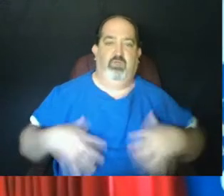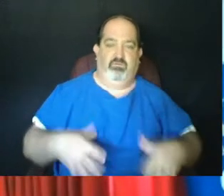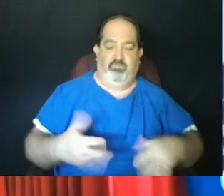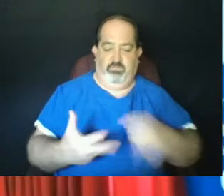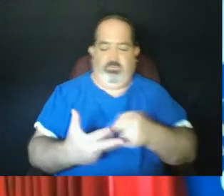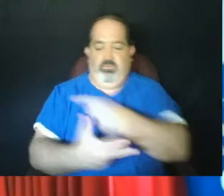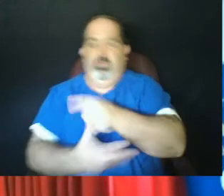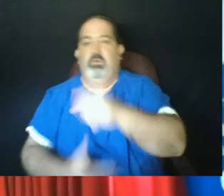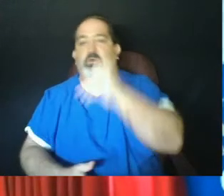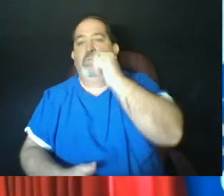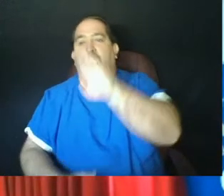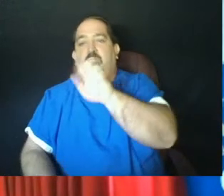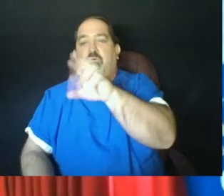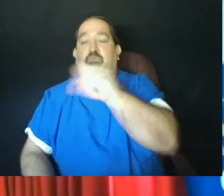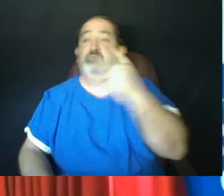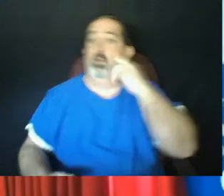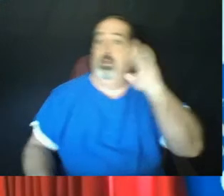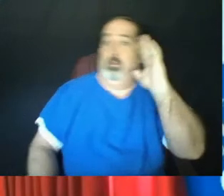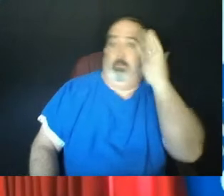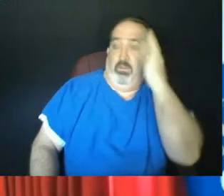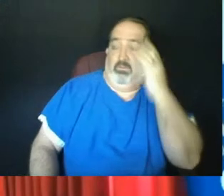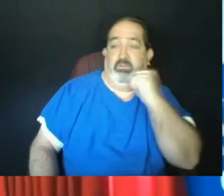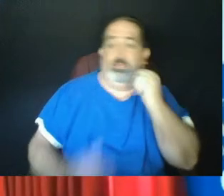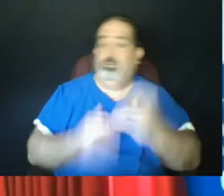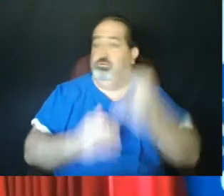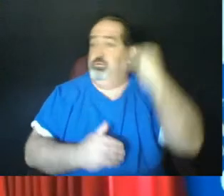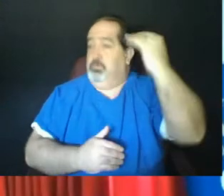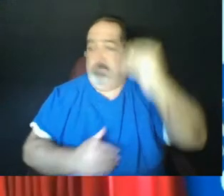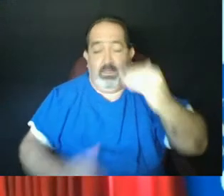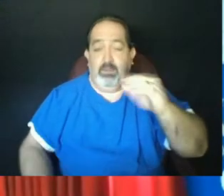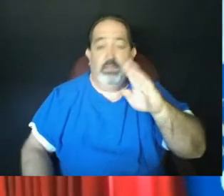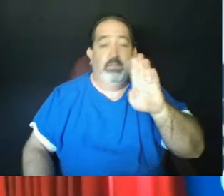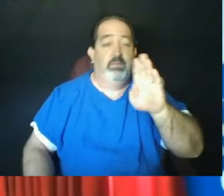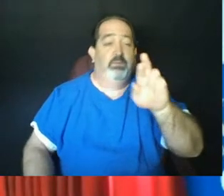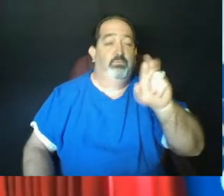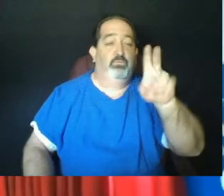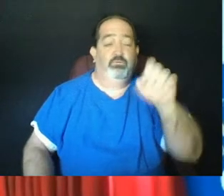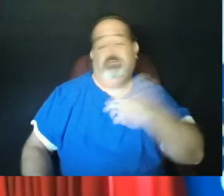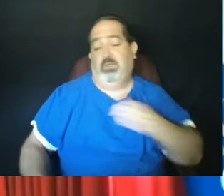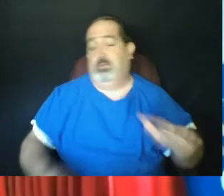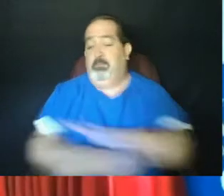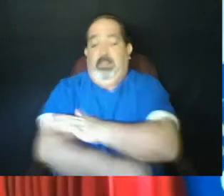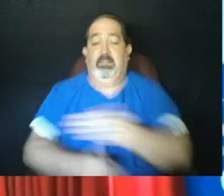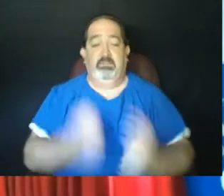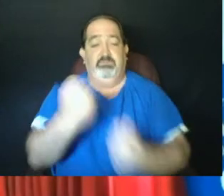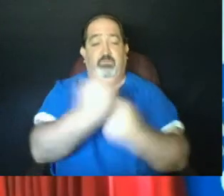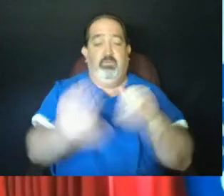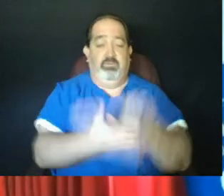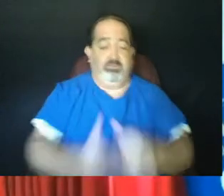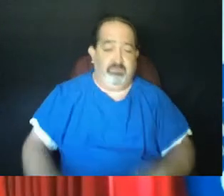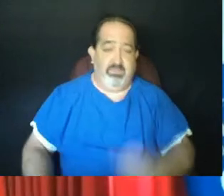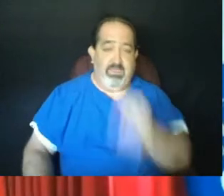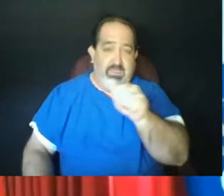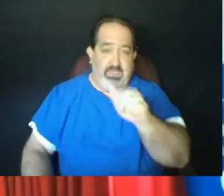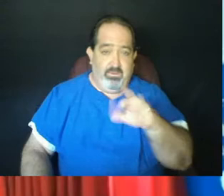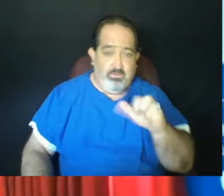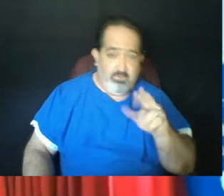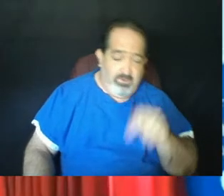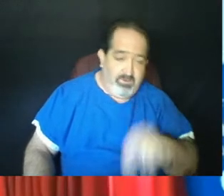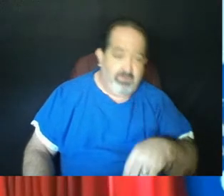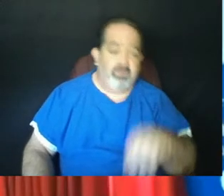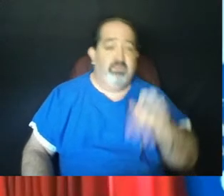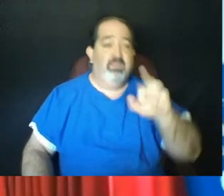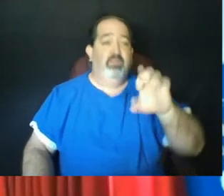Apparently, you can never have too many brewers in a kingdom. I wholeheartedly support this. Aaron, for Brandy